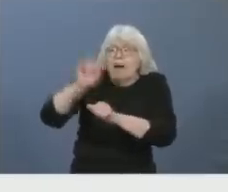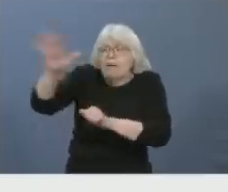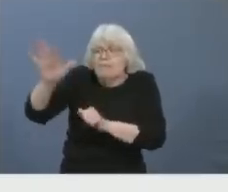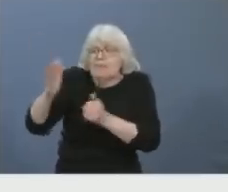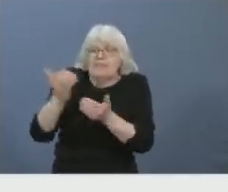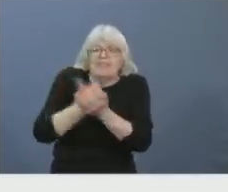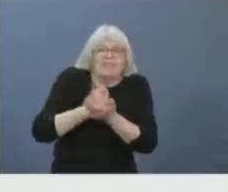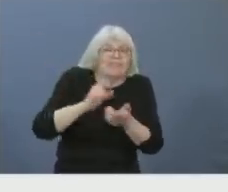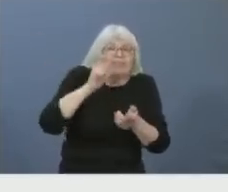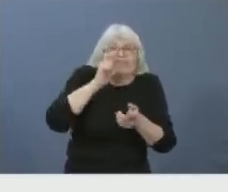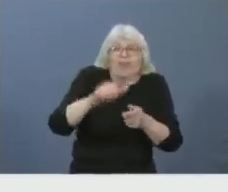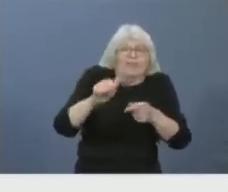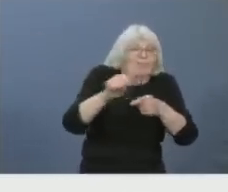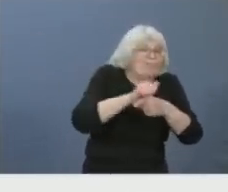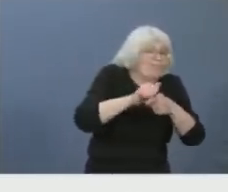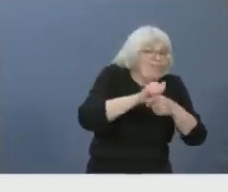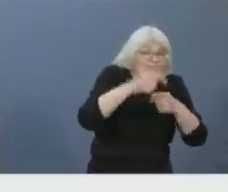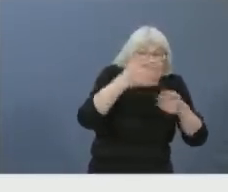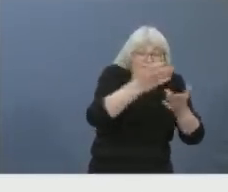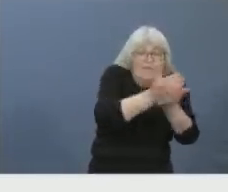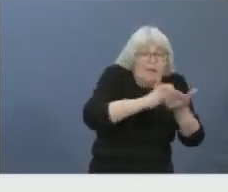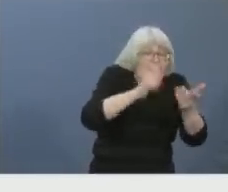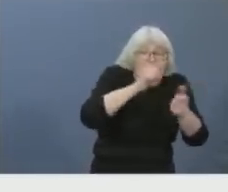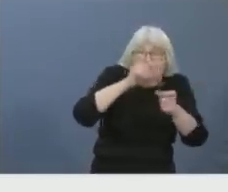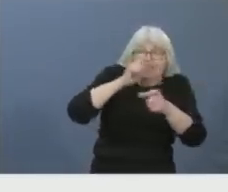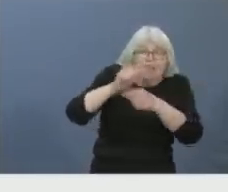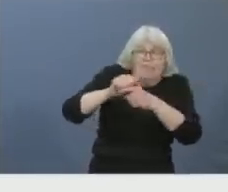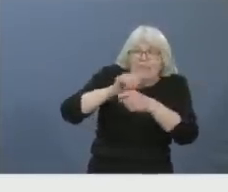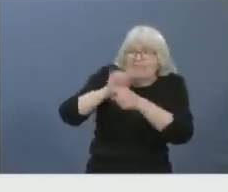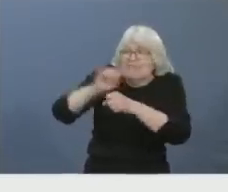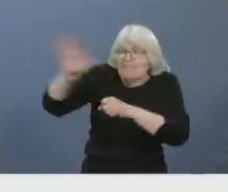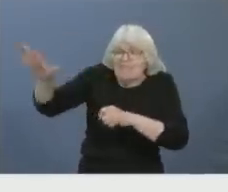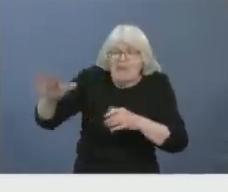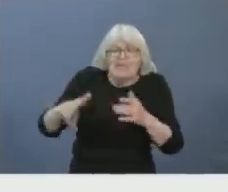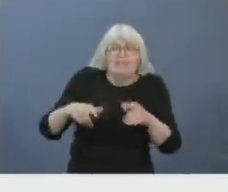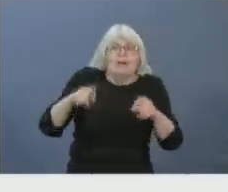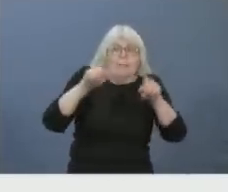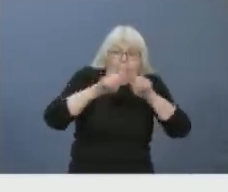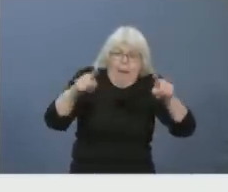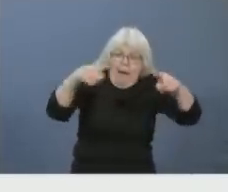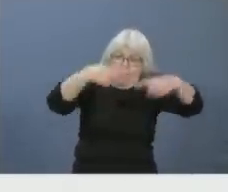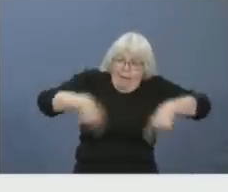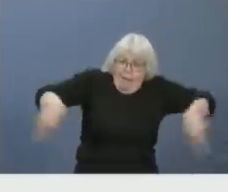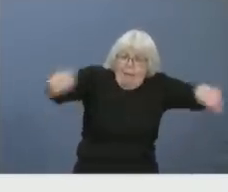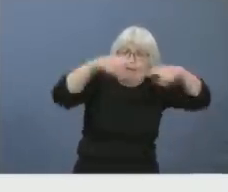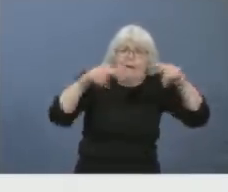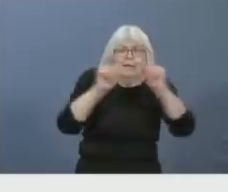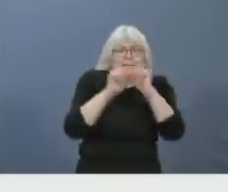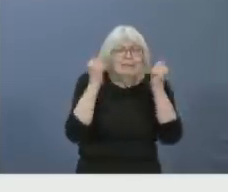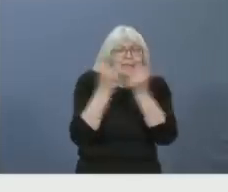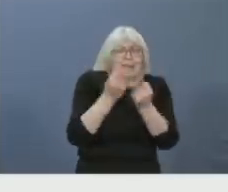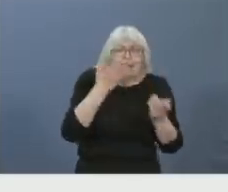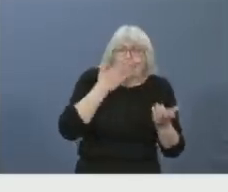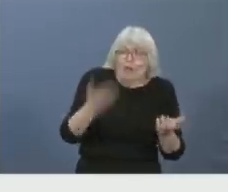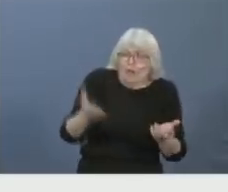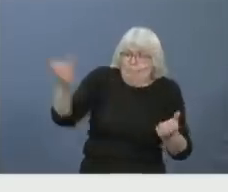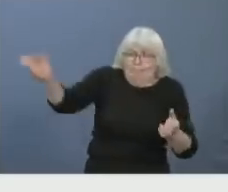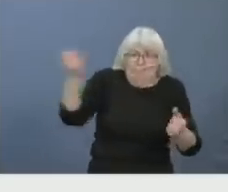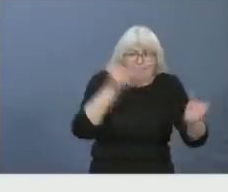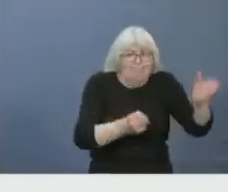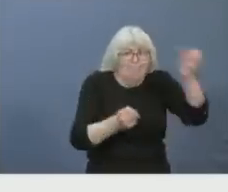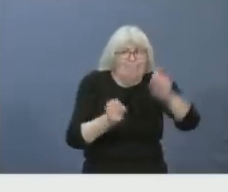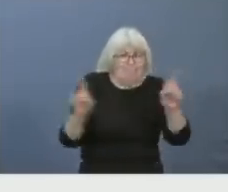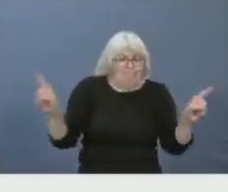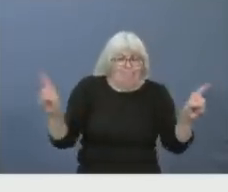highest trained and best crews in the country, and we would put them shoulder to shoulder with anybody. And we have the same